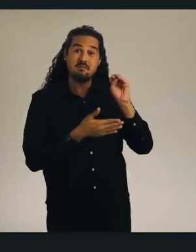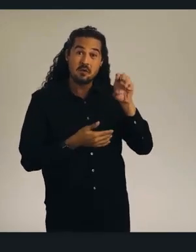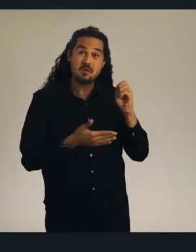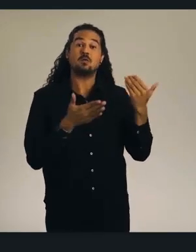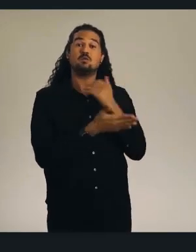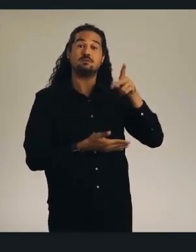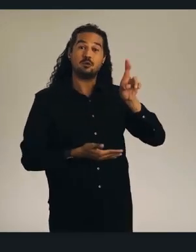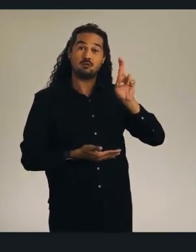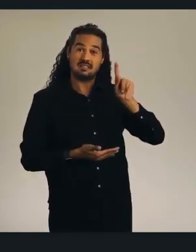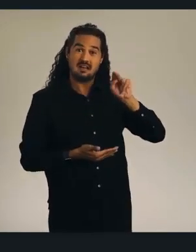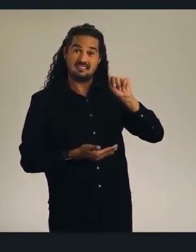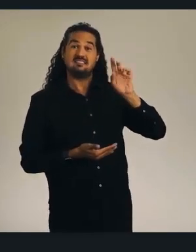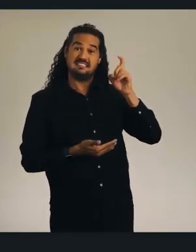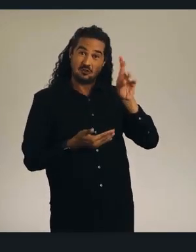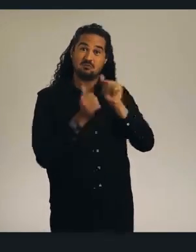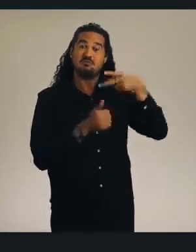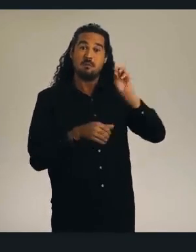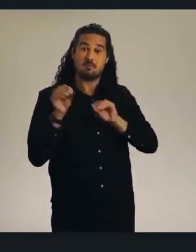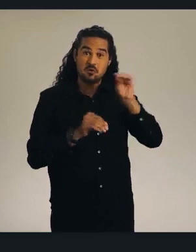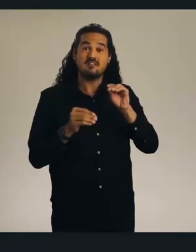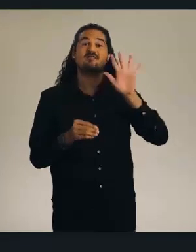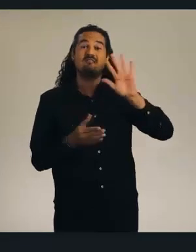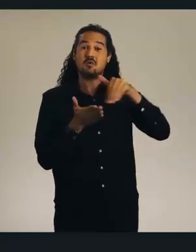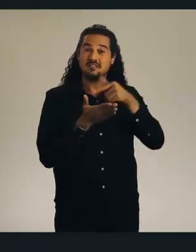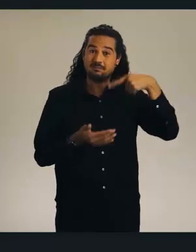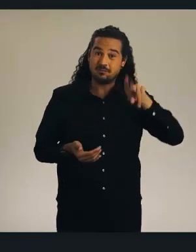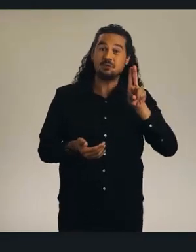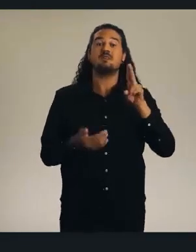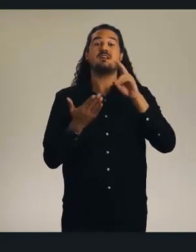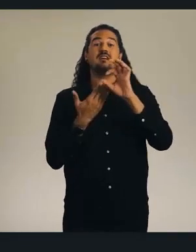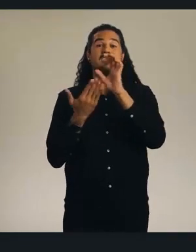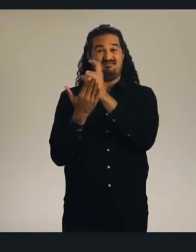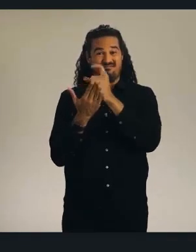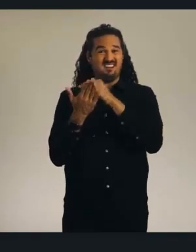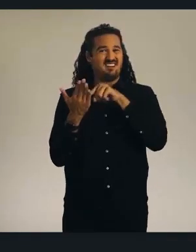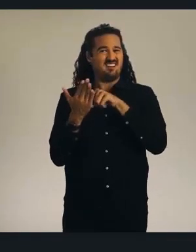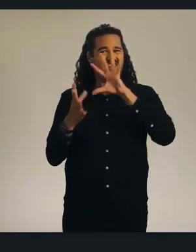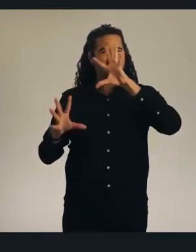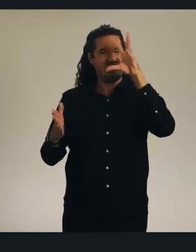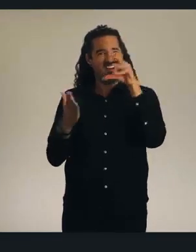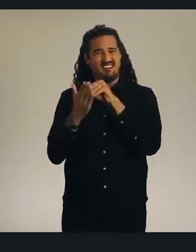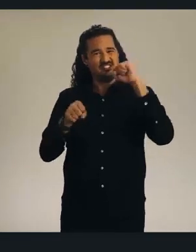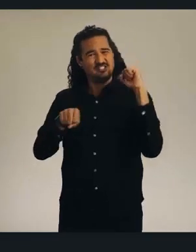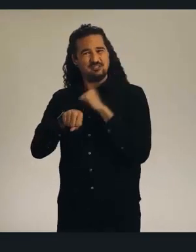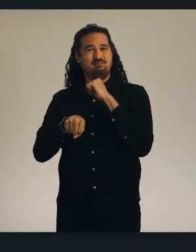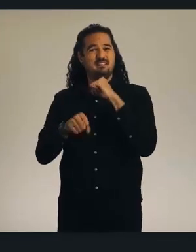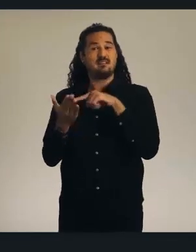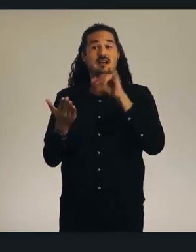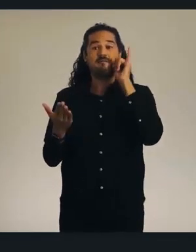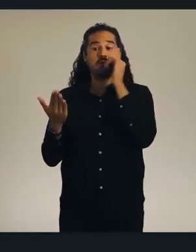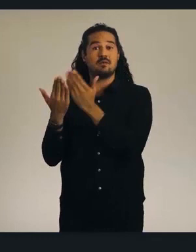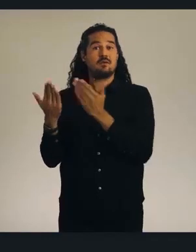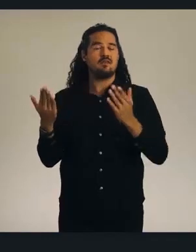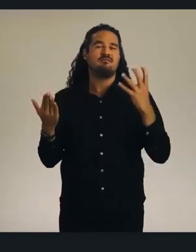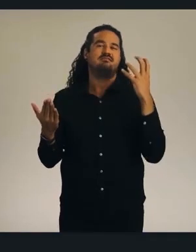with ProMotion, A15 Bionic with 5-core GPU, 5G, MagSafe, and incredible durability features. These iPhones push the boundaries for what's